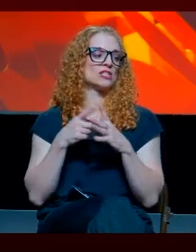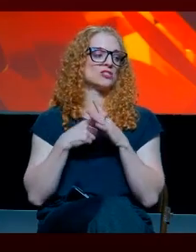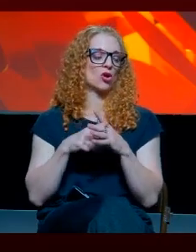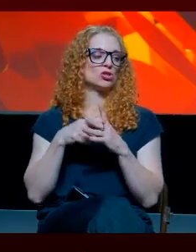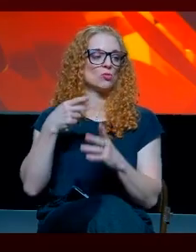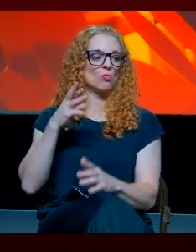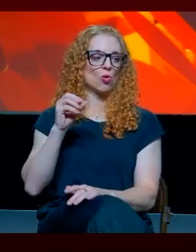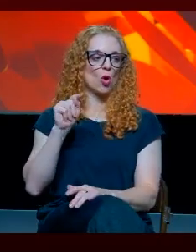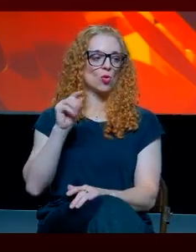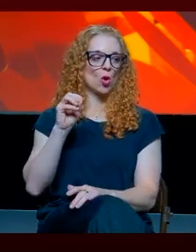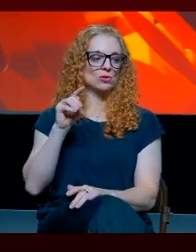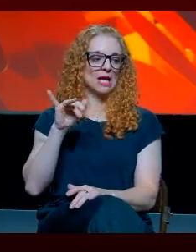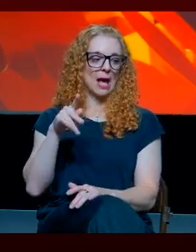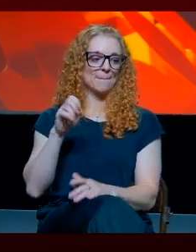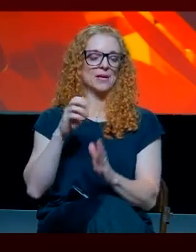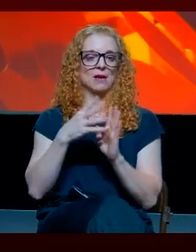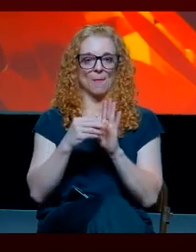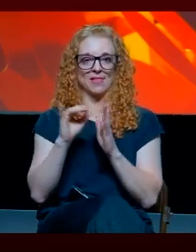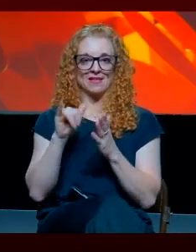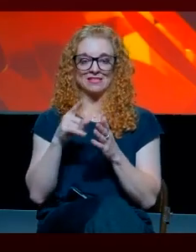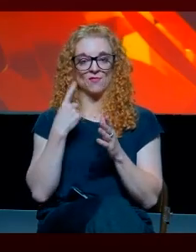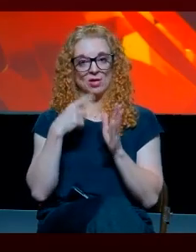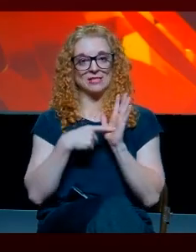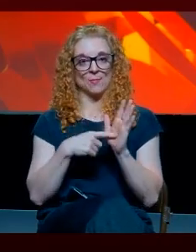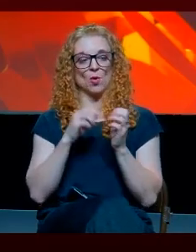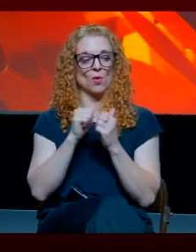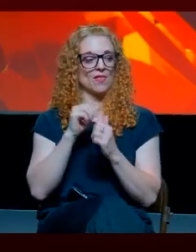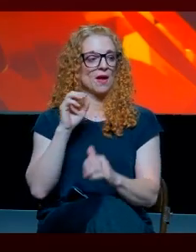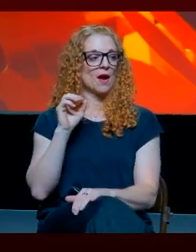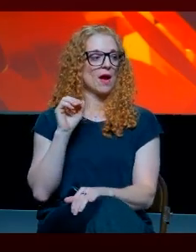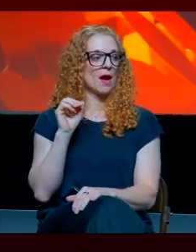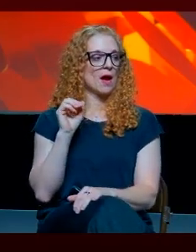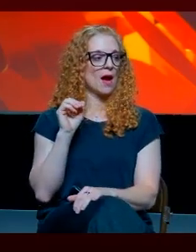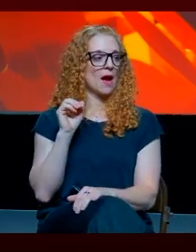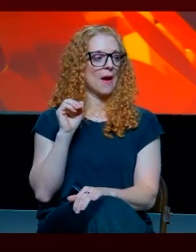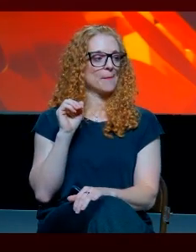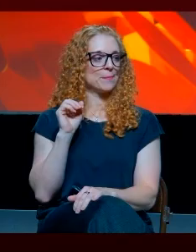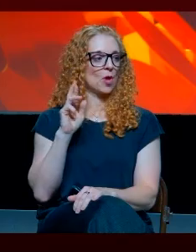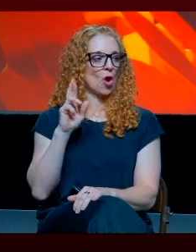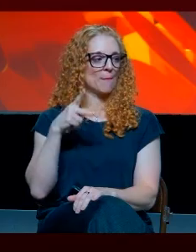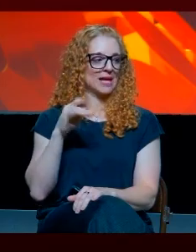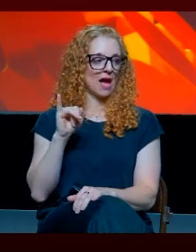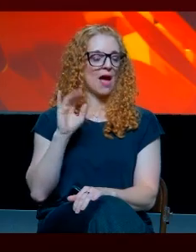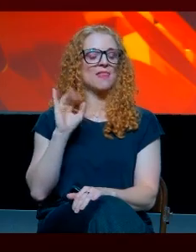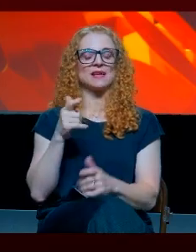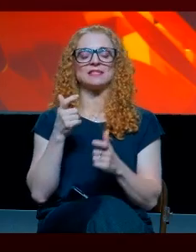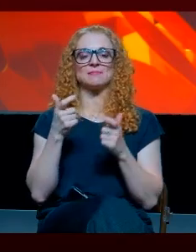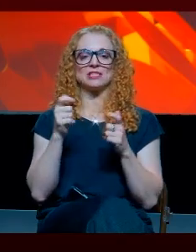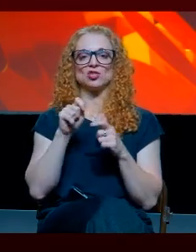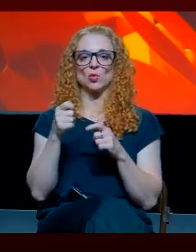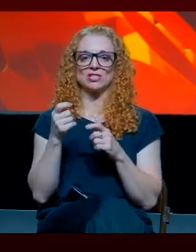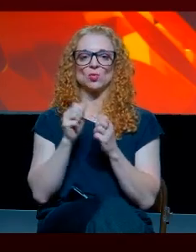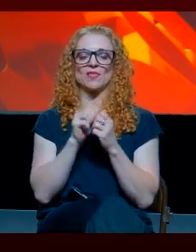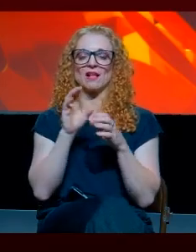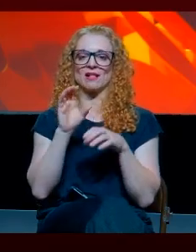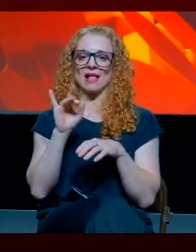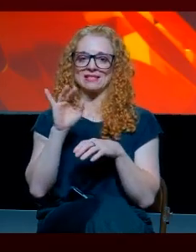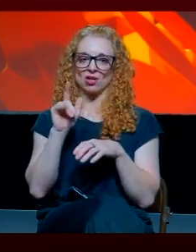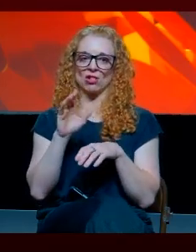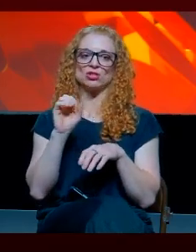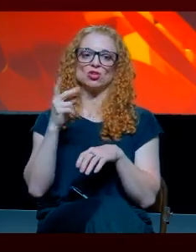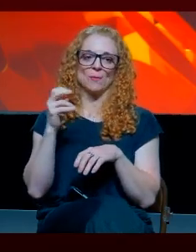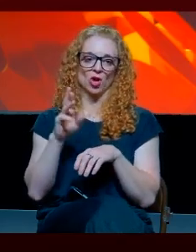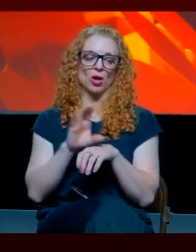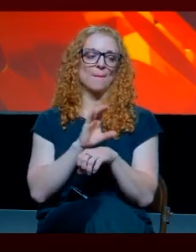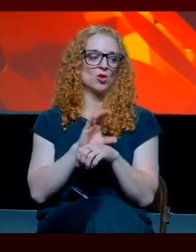prototype this as an example with RPI, who has AMOS, which is a large classical supercomputer, and